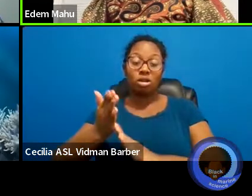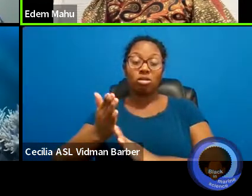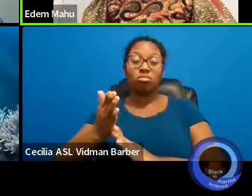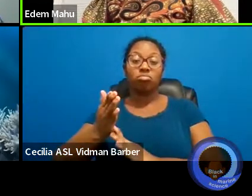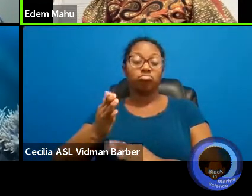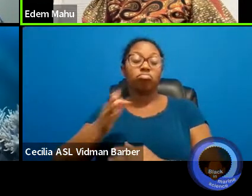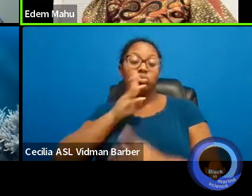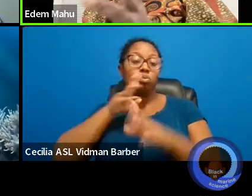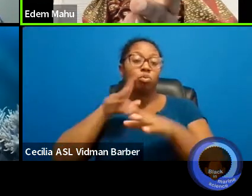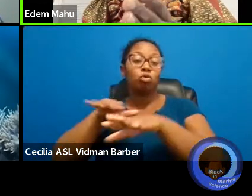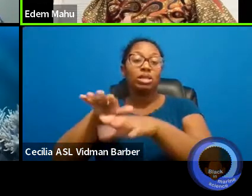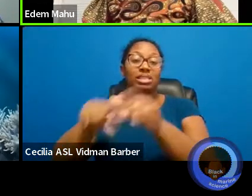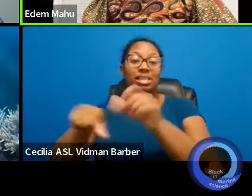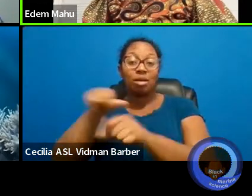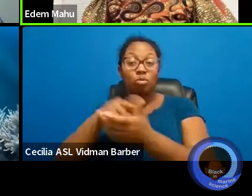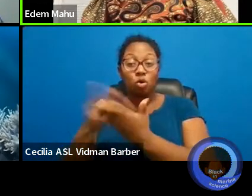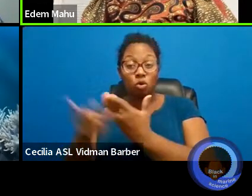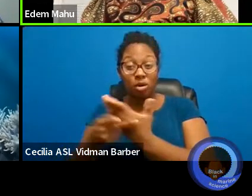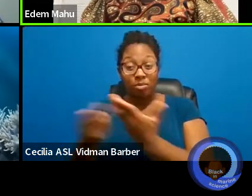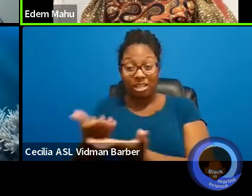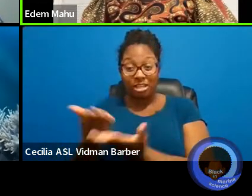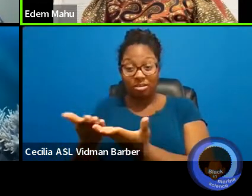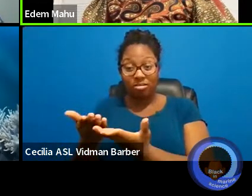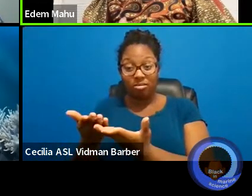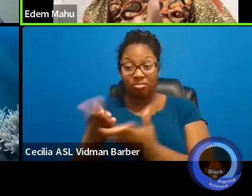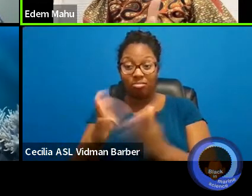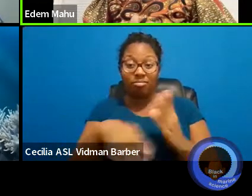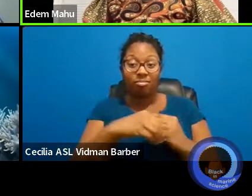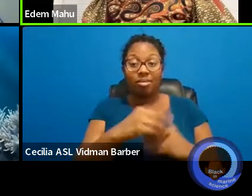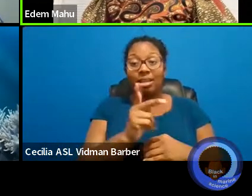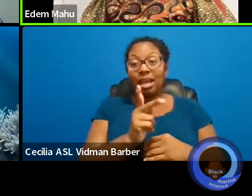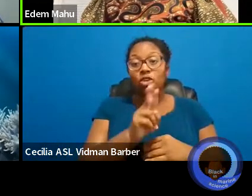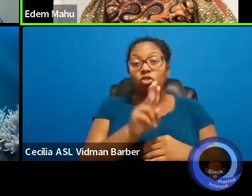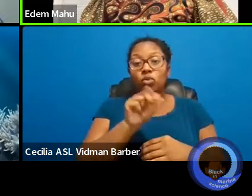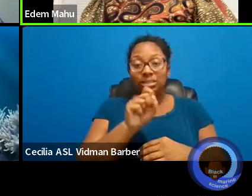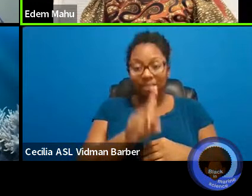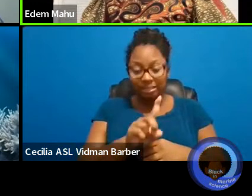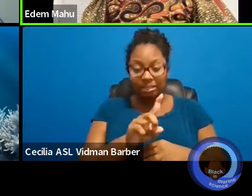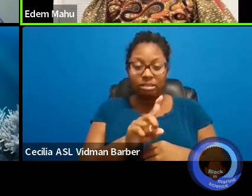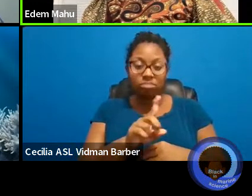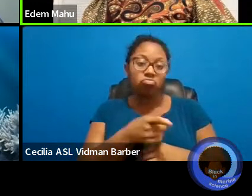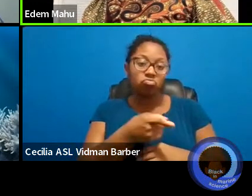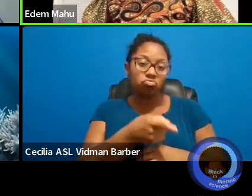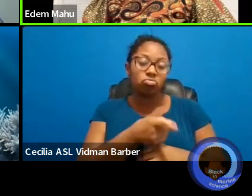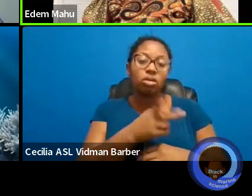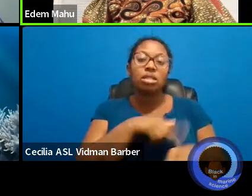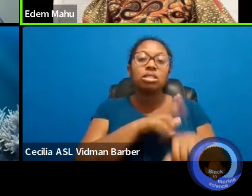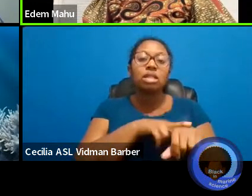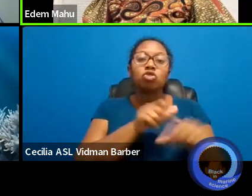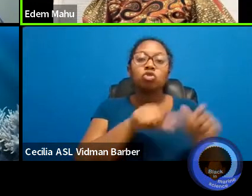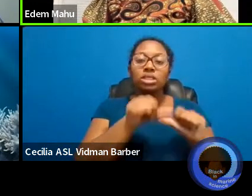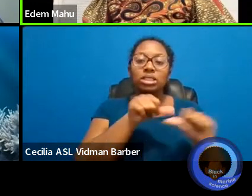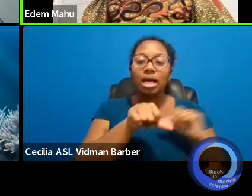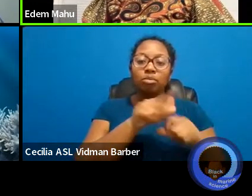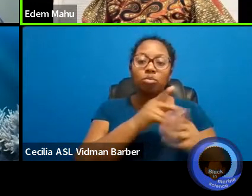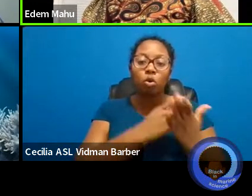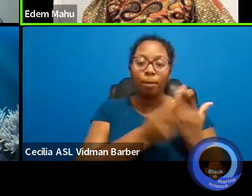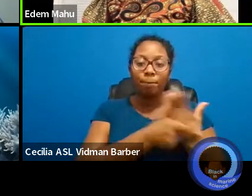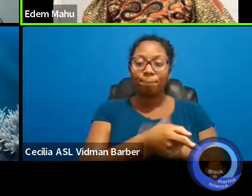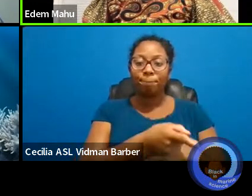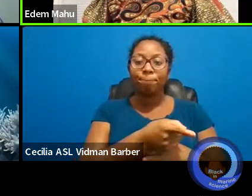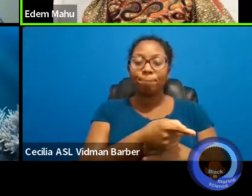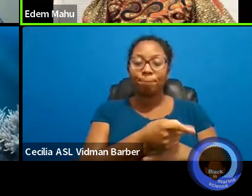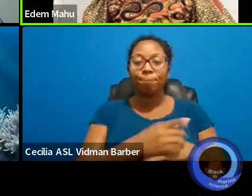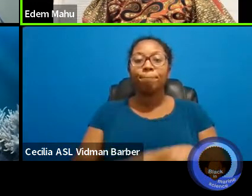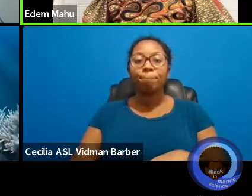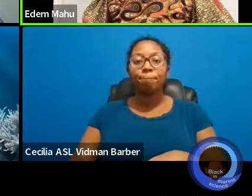country, in addition to KNUST, where they do the natural science program.